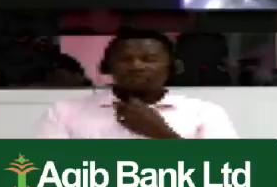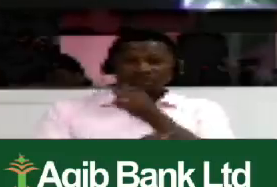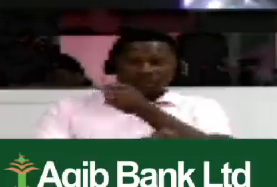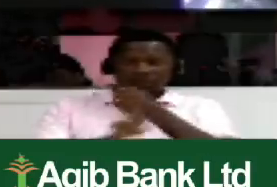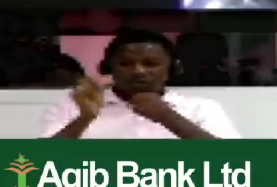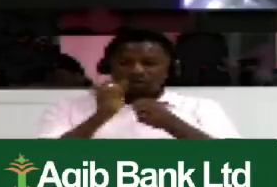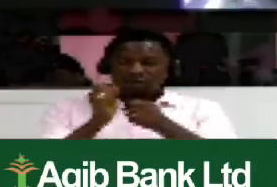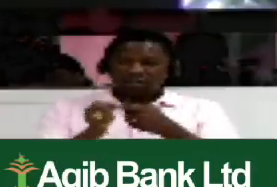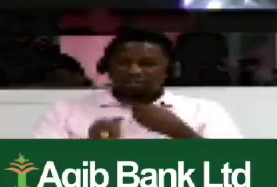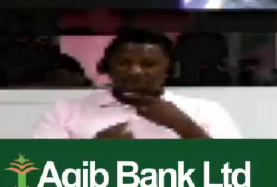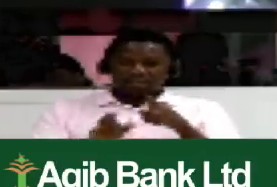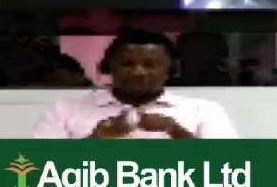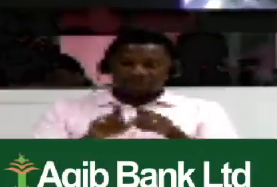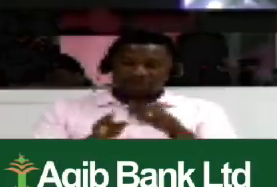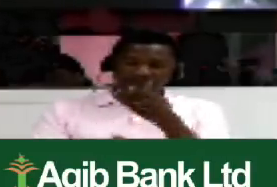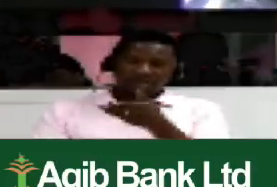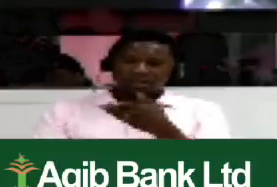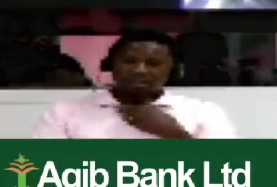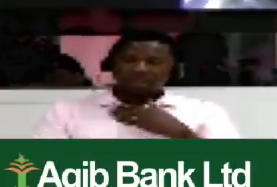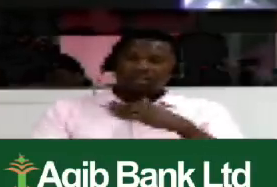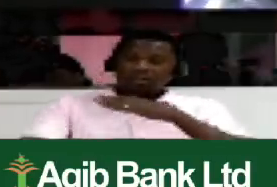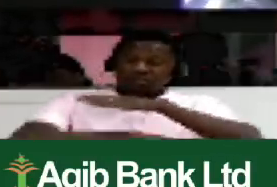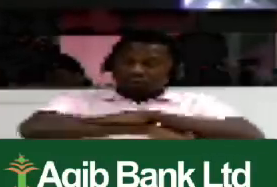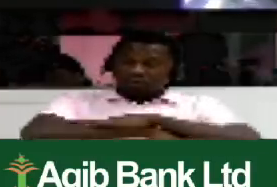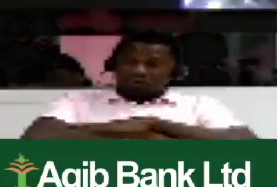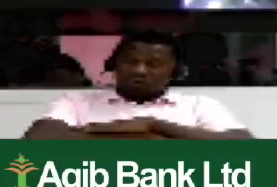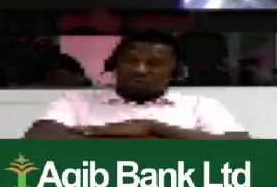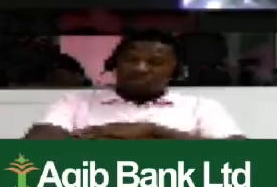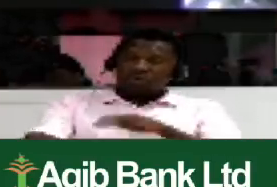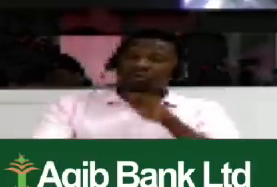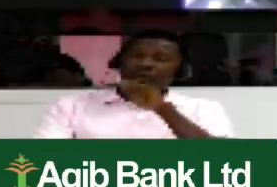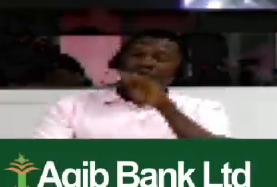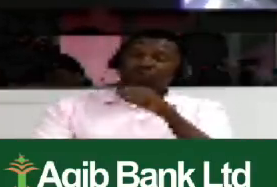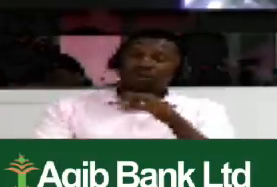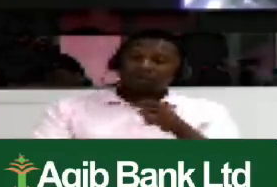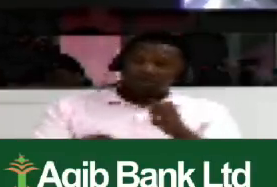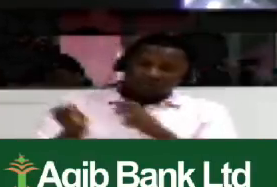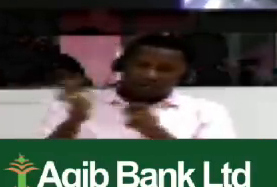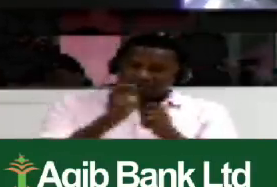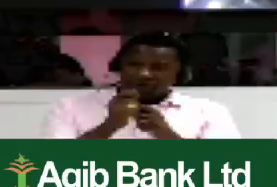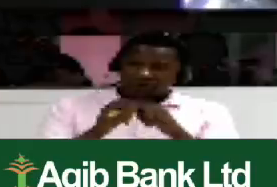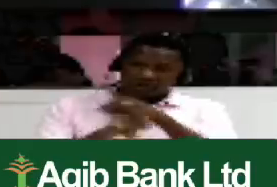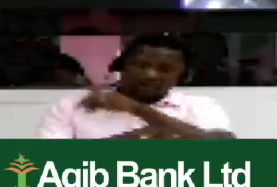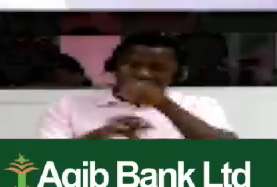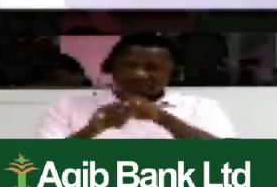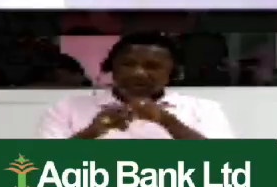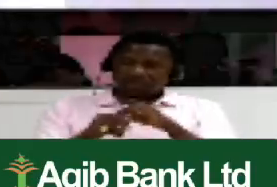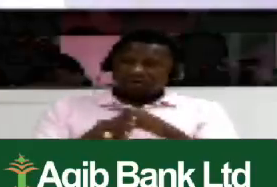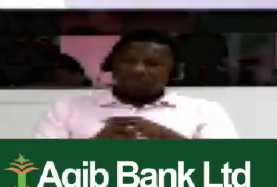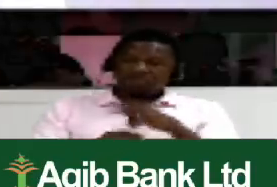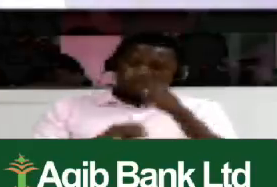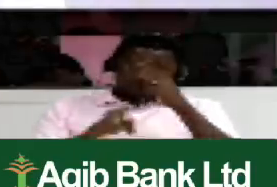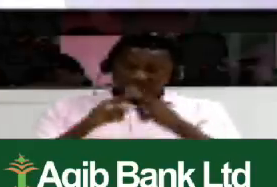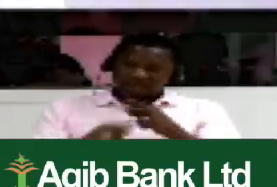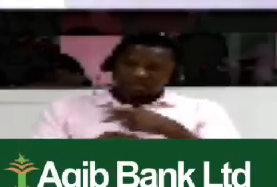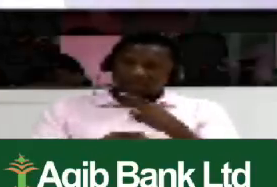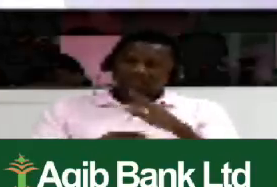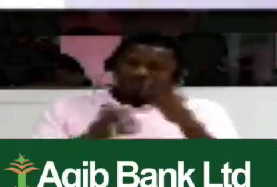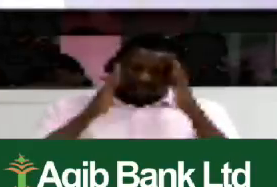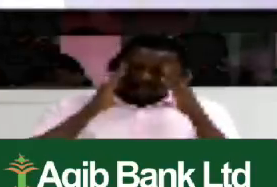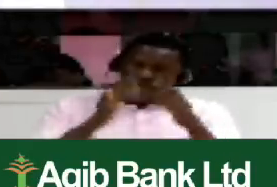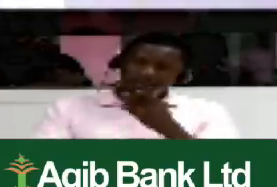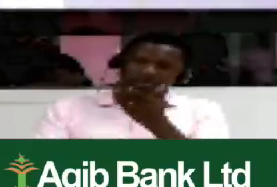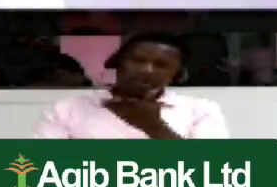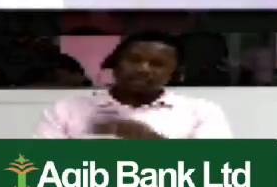where the school contacts the fire service in order to deal with a disciplinary matter? It is an anomaly. It is